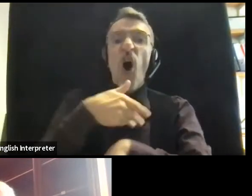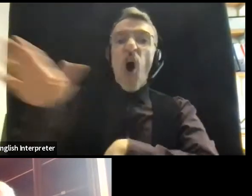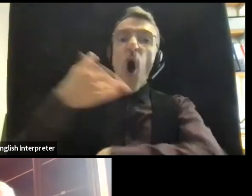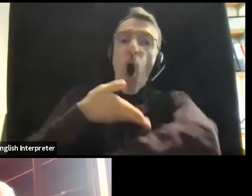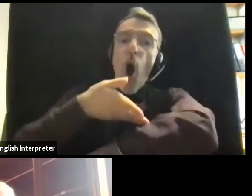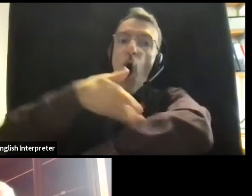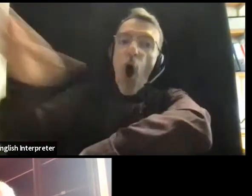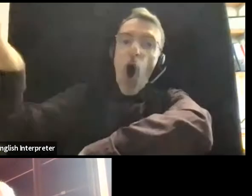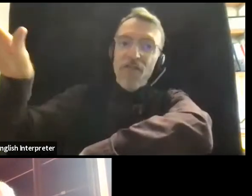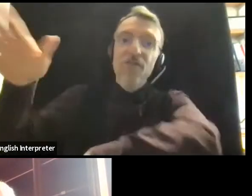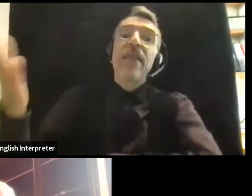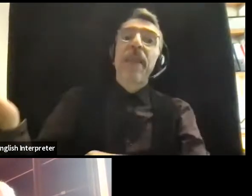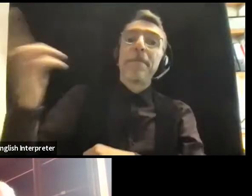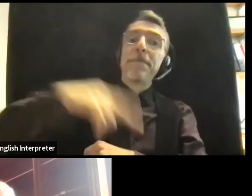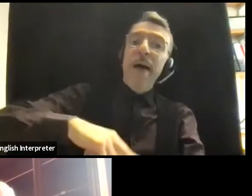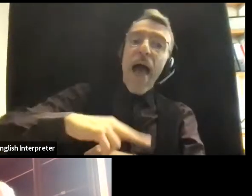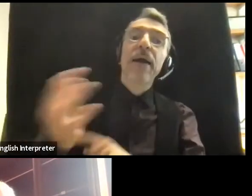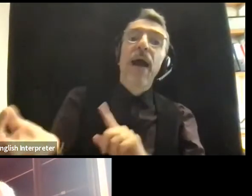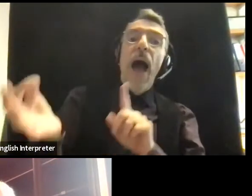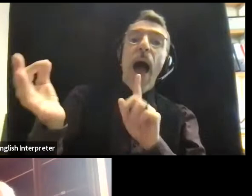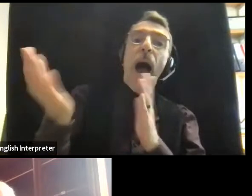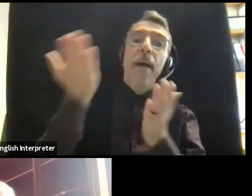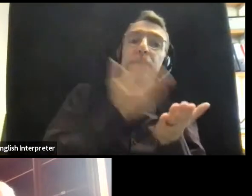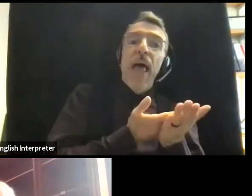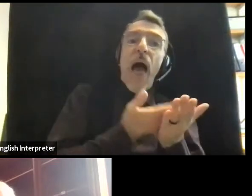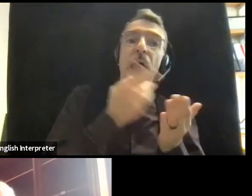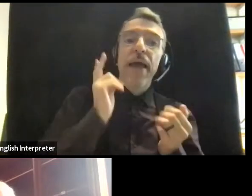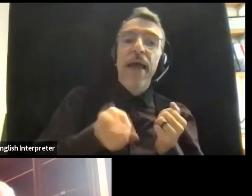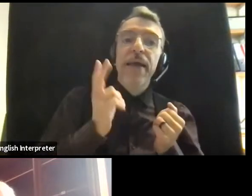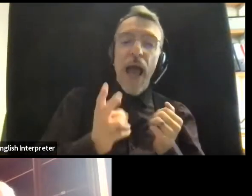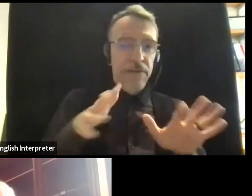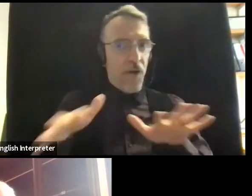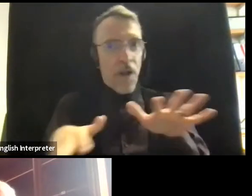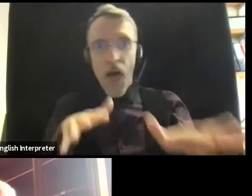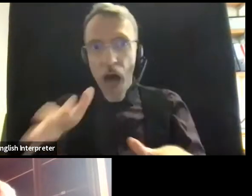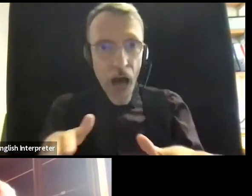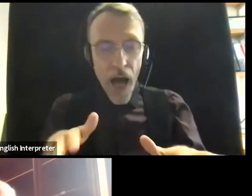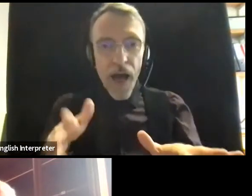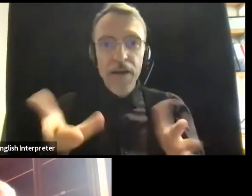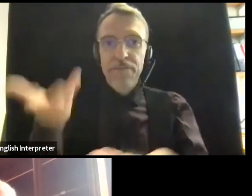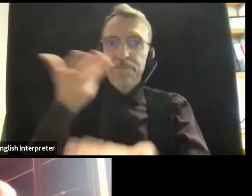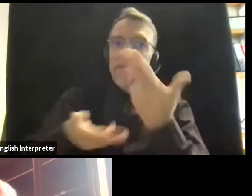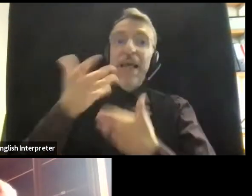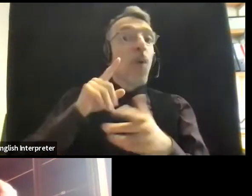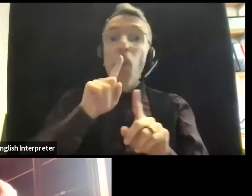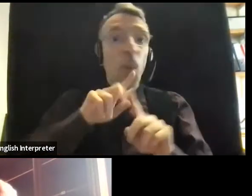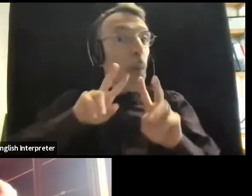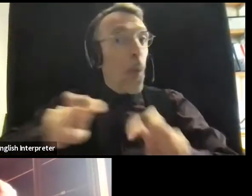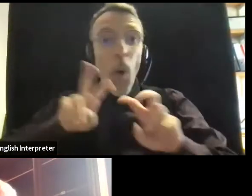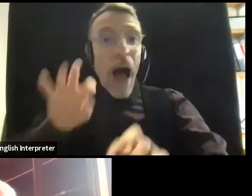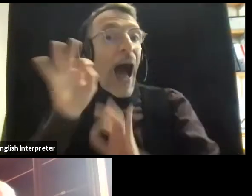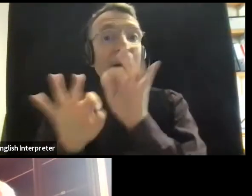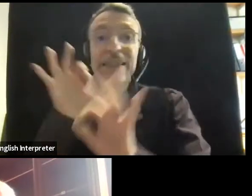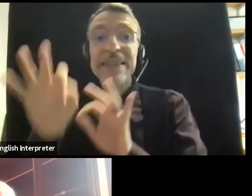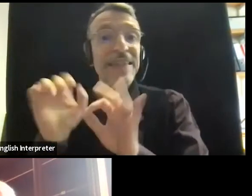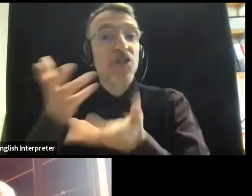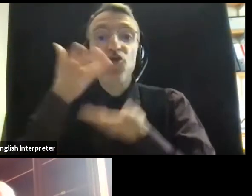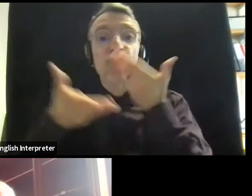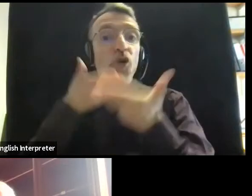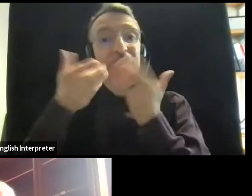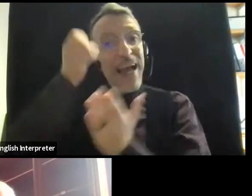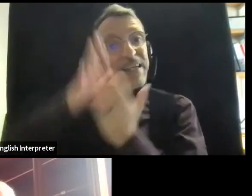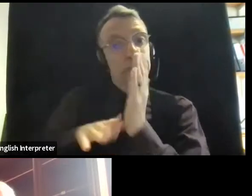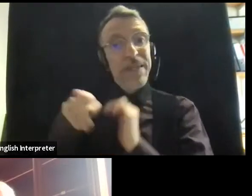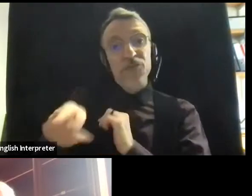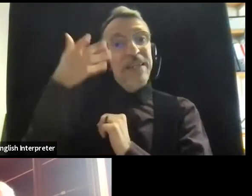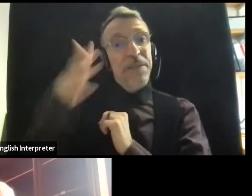for the position." So again, we stumbled upon this. We were not purposely seeking to capture the